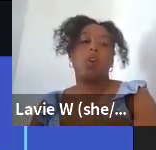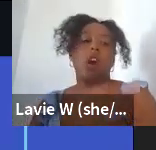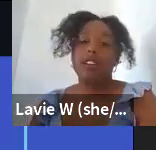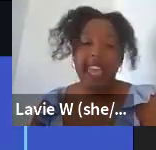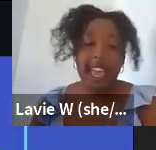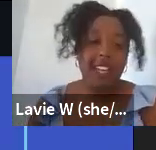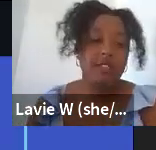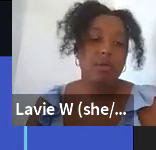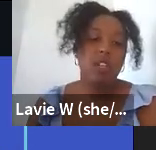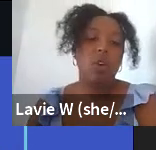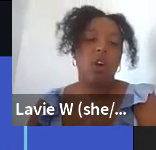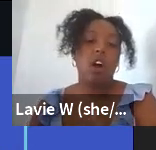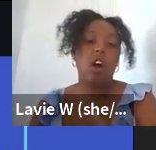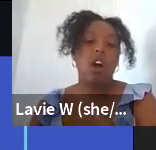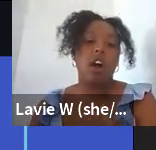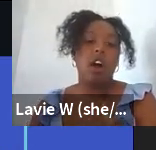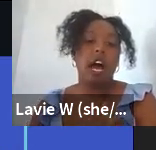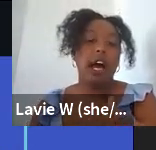So